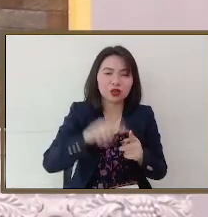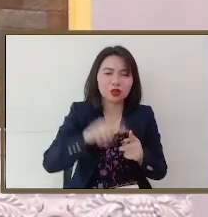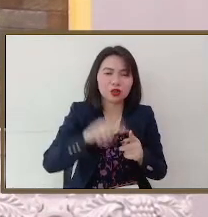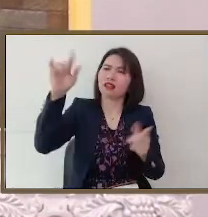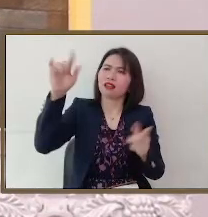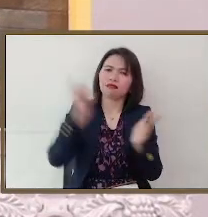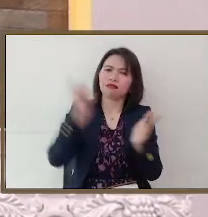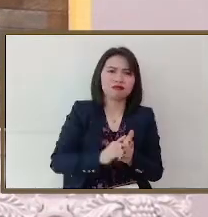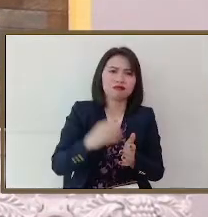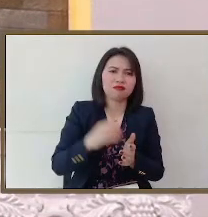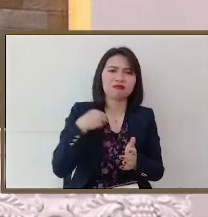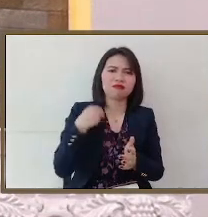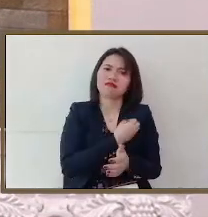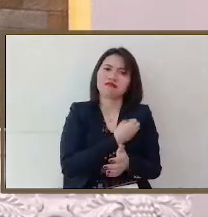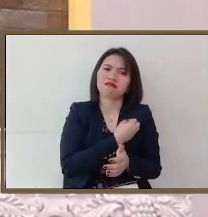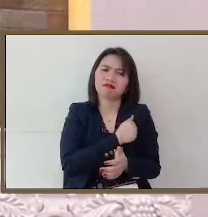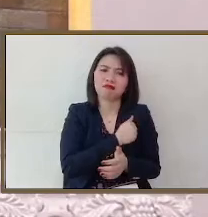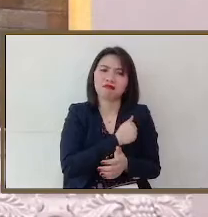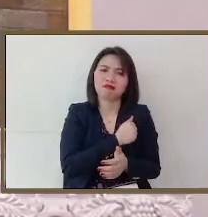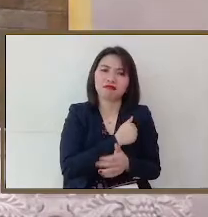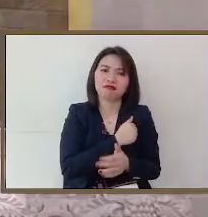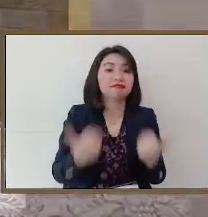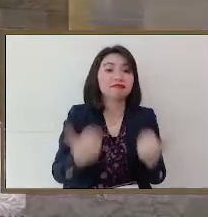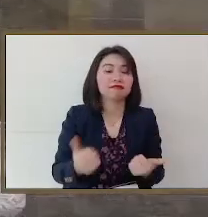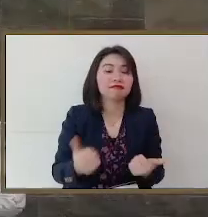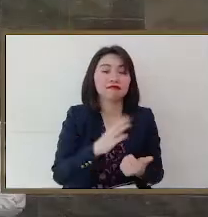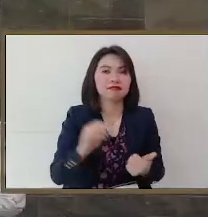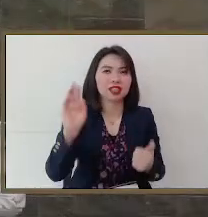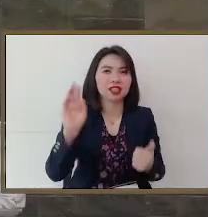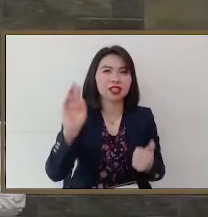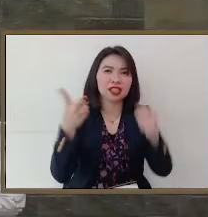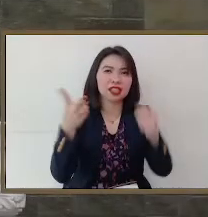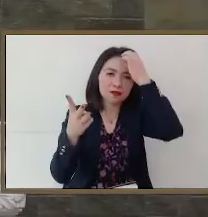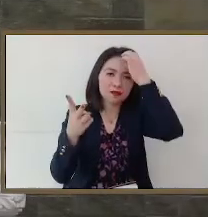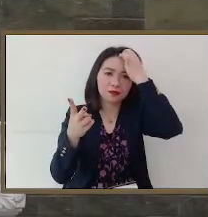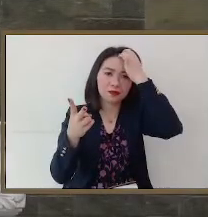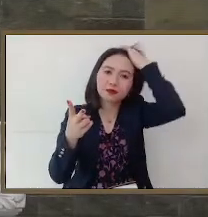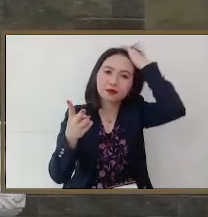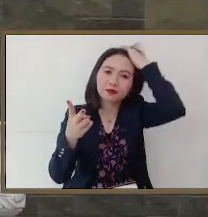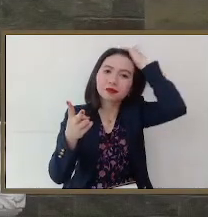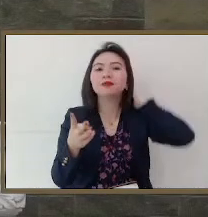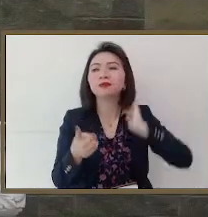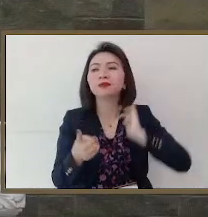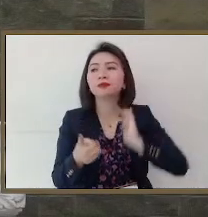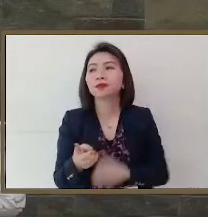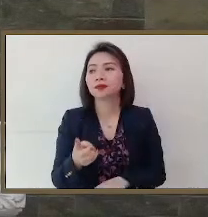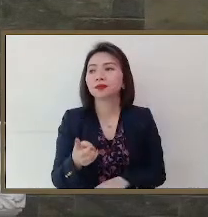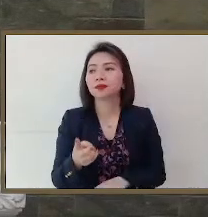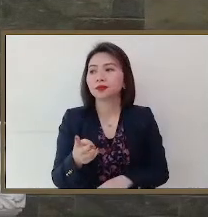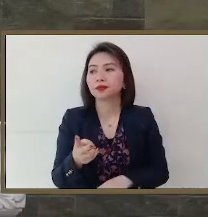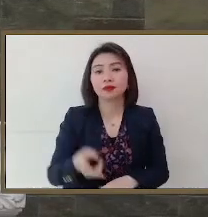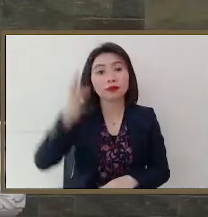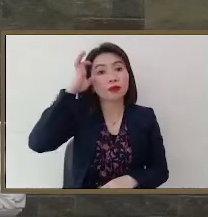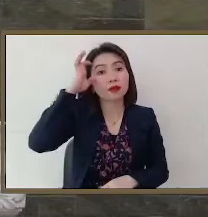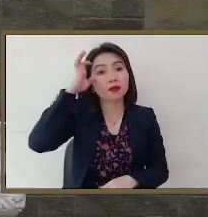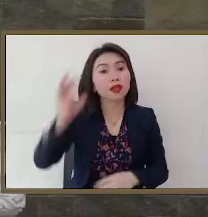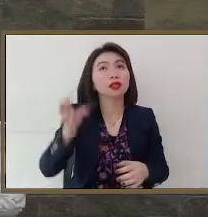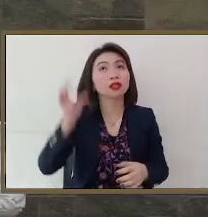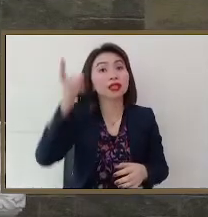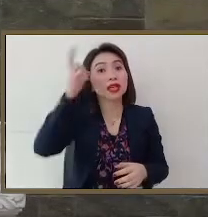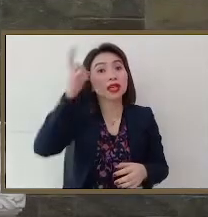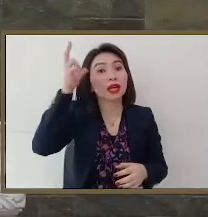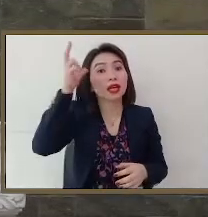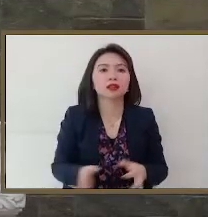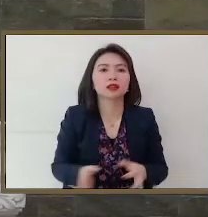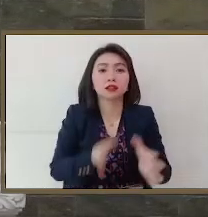Secondly, not only that he opened the scriptures and he caught the scripture, pinaliwanag niya yung scriptures out